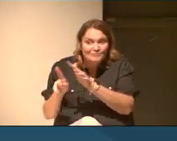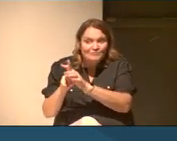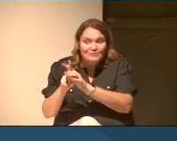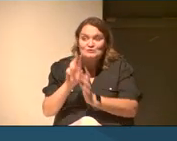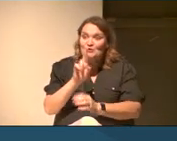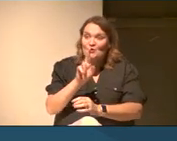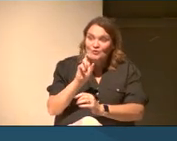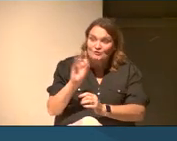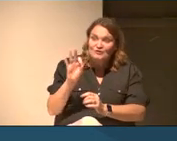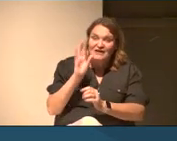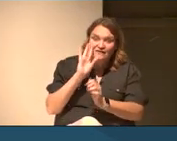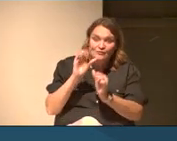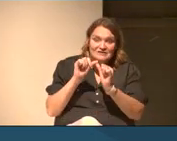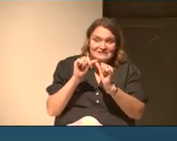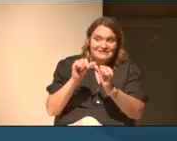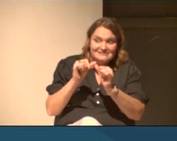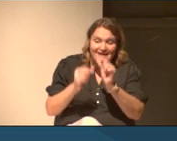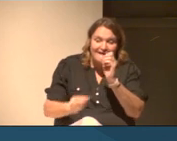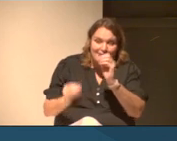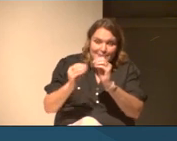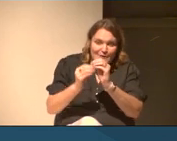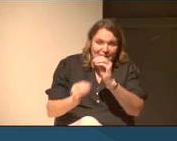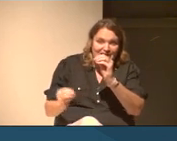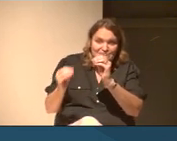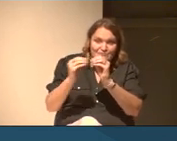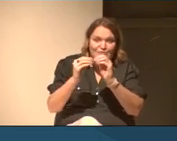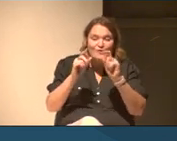to sustain a more and more diverse